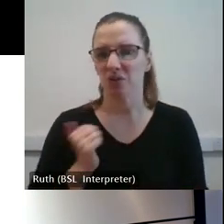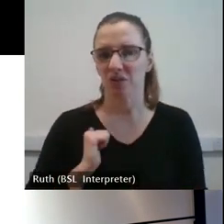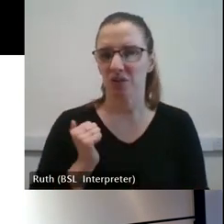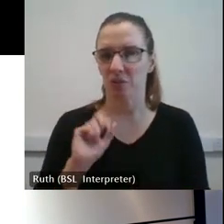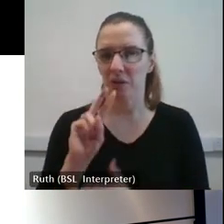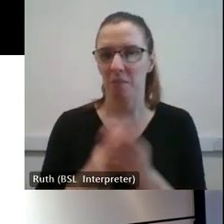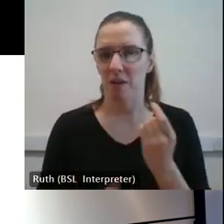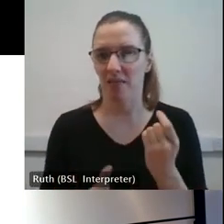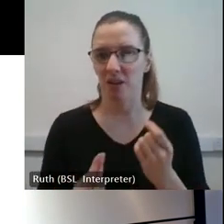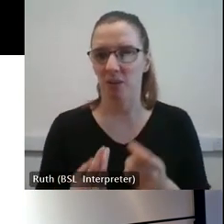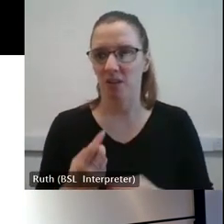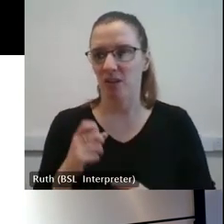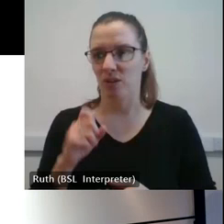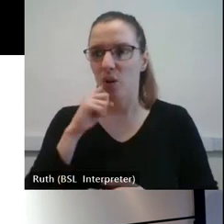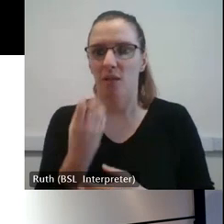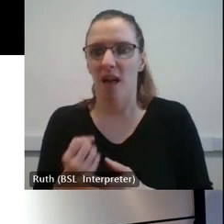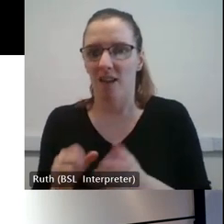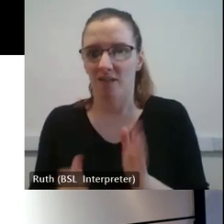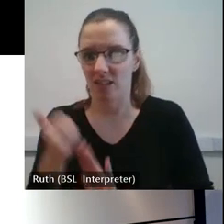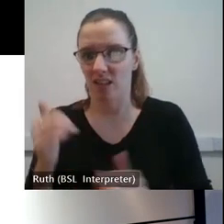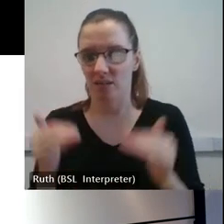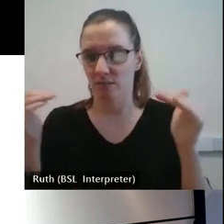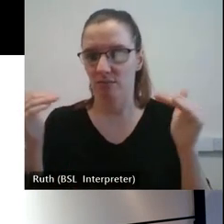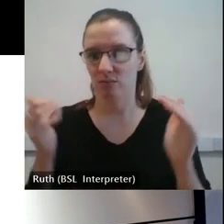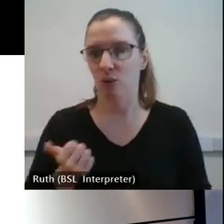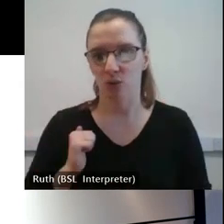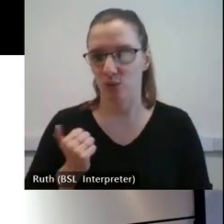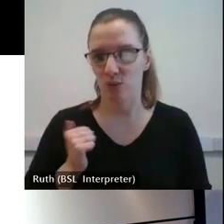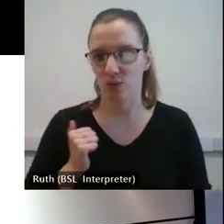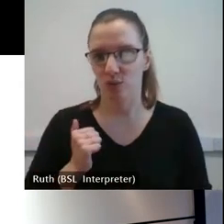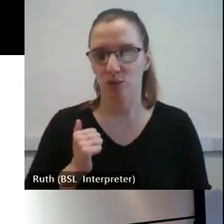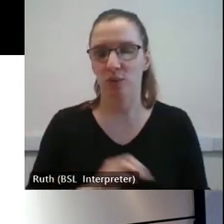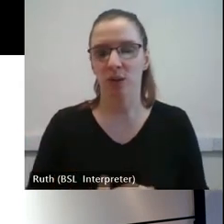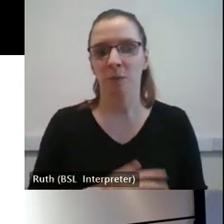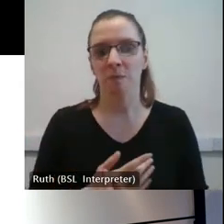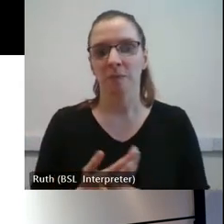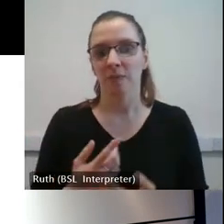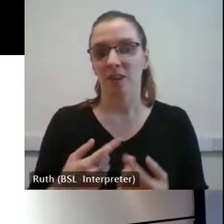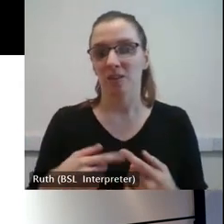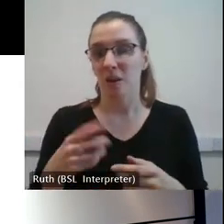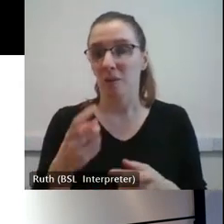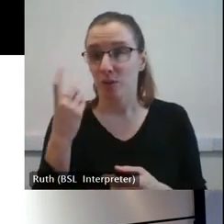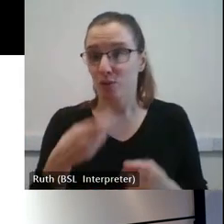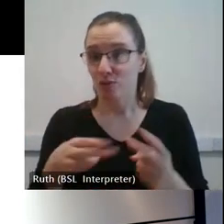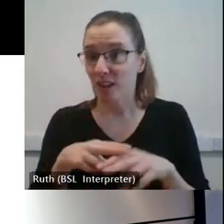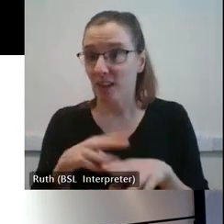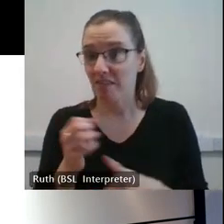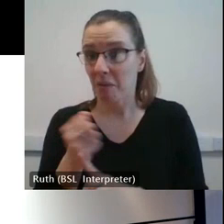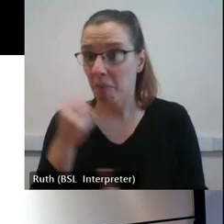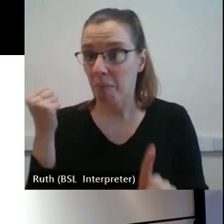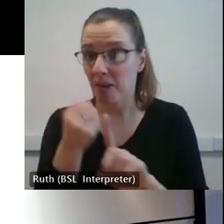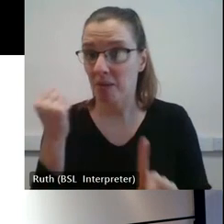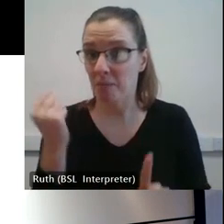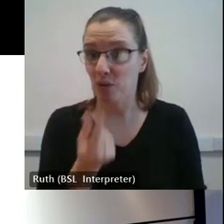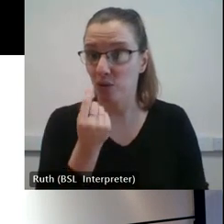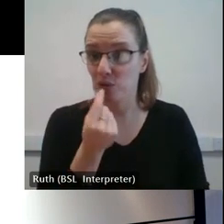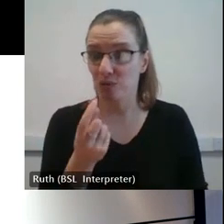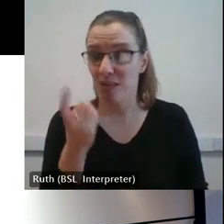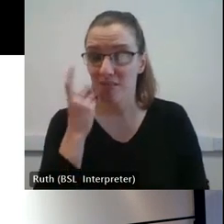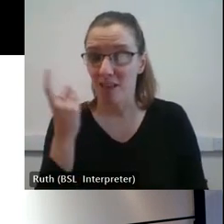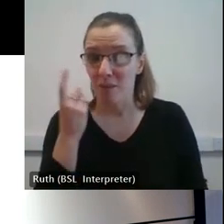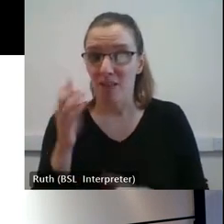bilingual, they're going to have the skills to do that. And I just wonder if that's something for Make Your Mark to consider around about maybe a training